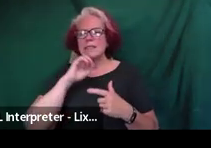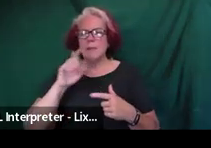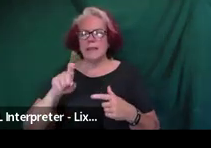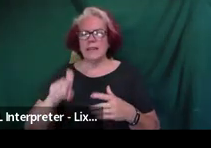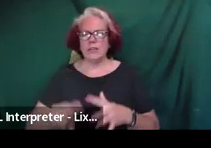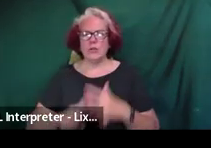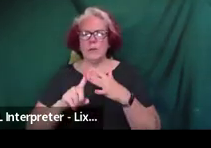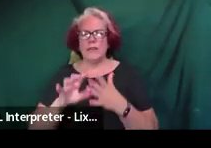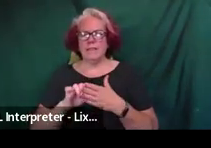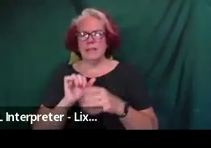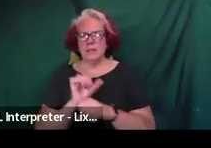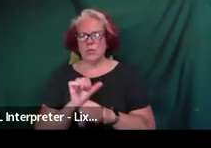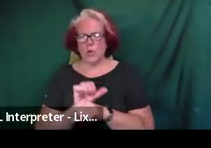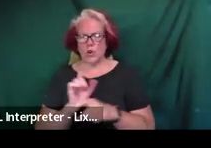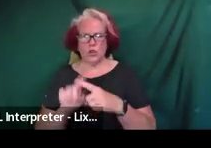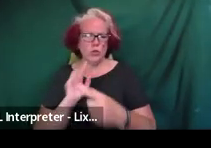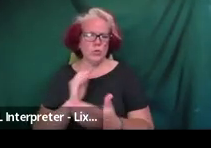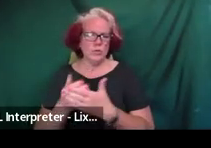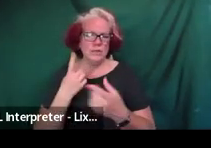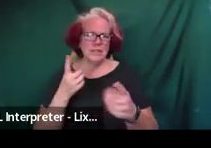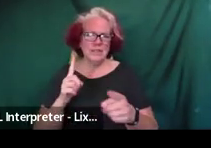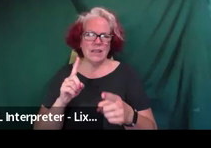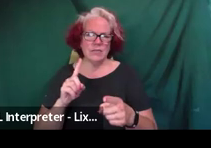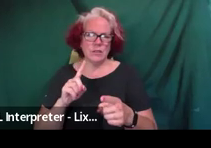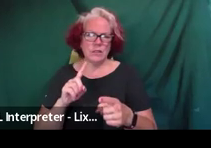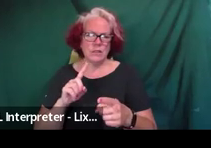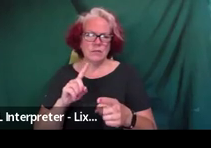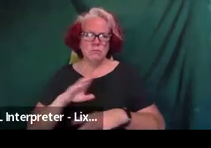this work in order to meet that deadline?